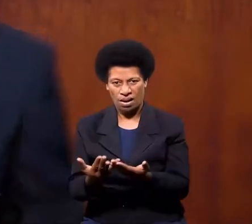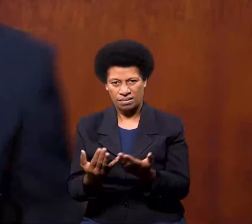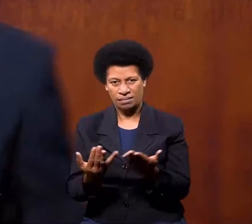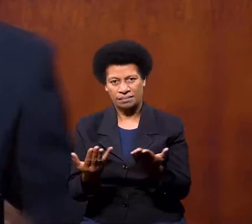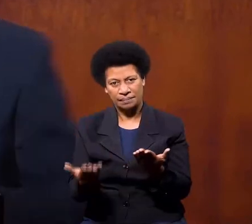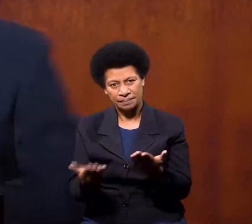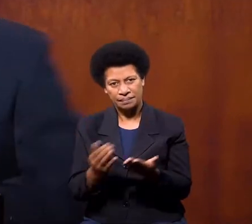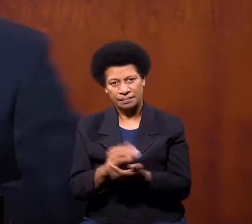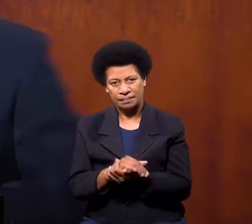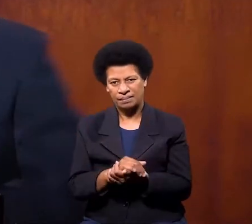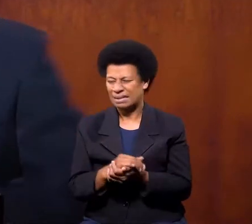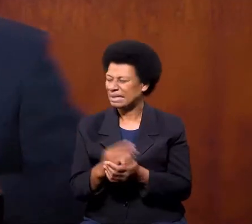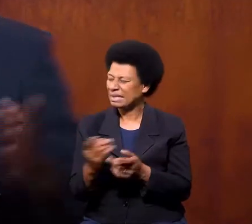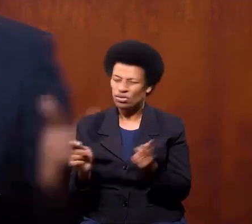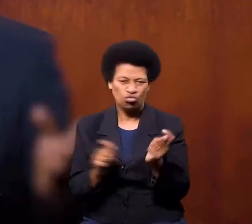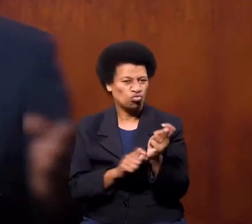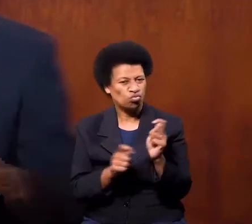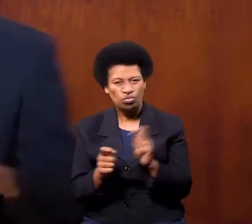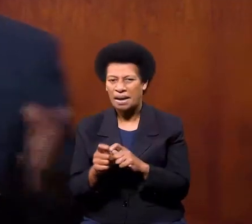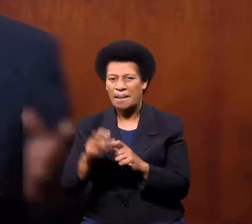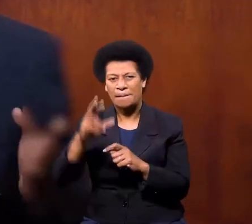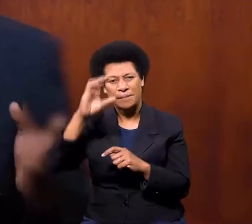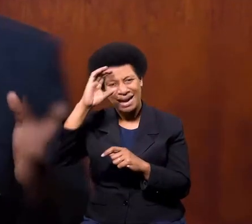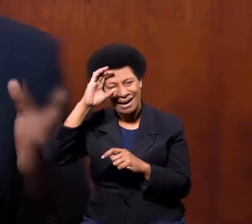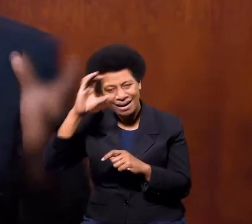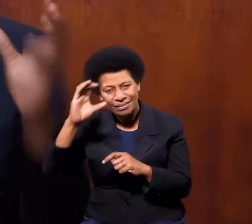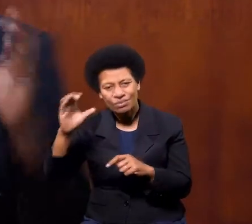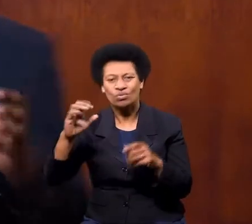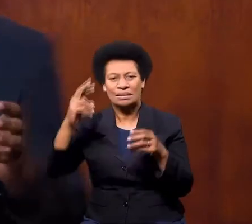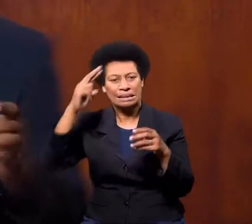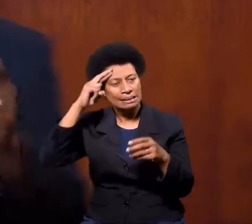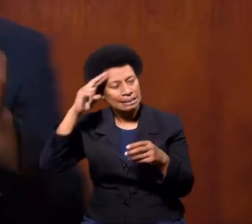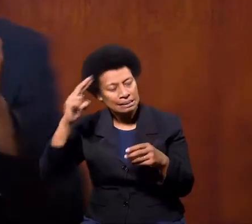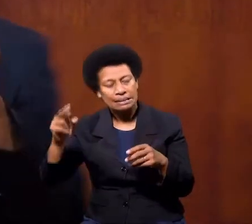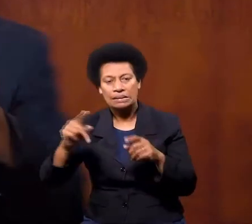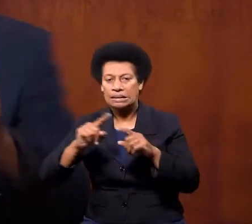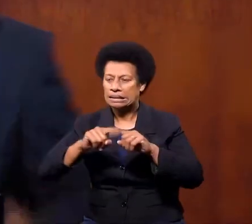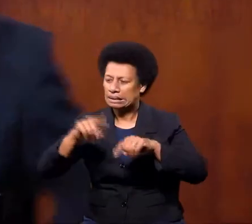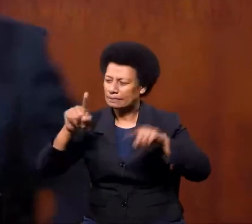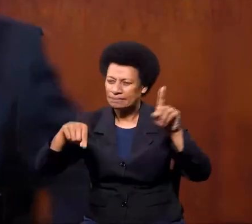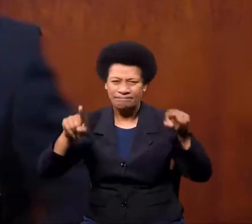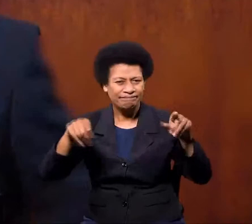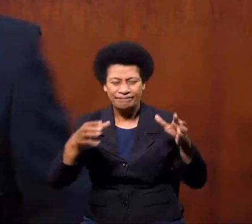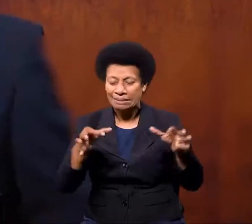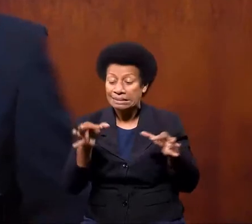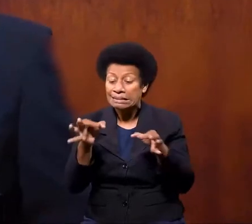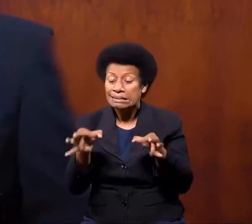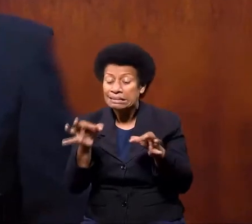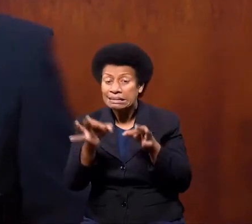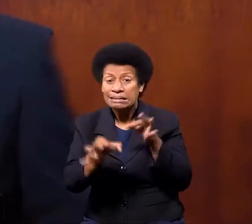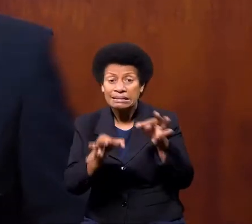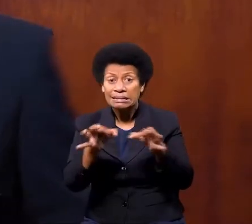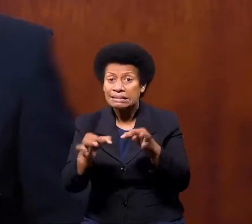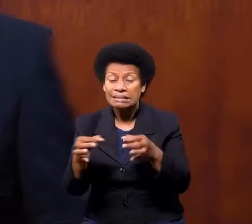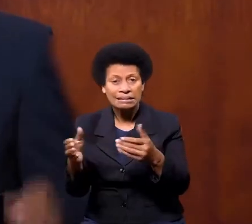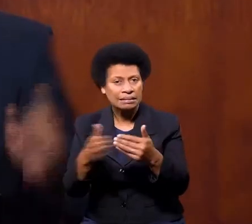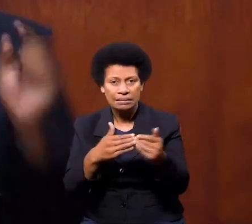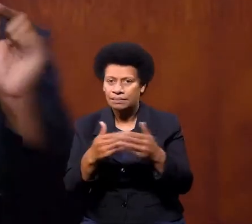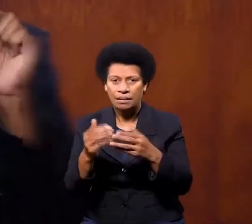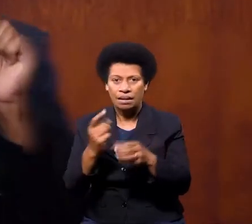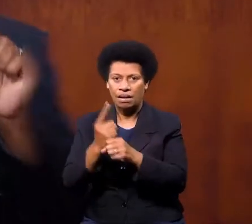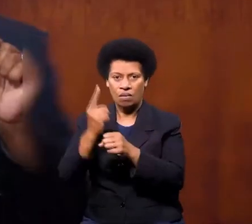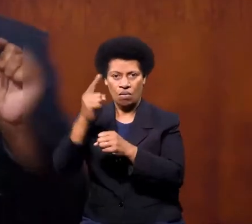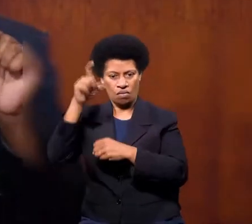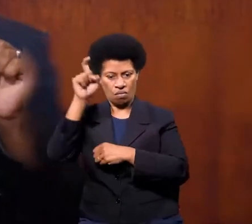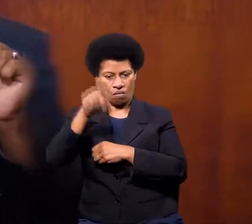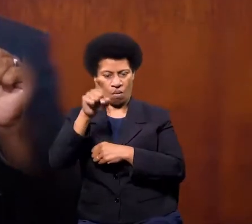every man in whatever tribe, whatever nation, everyone, including those that are listening with us this morning. It's